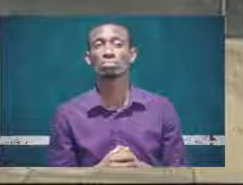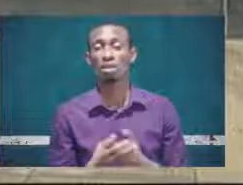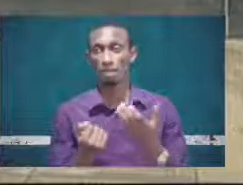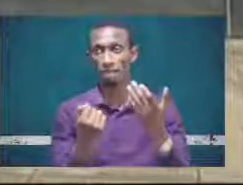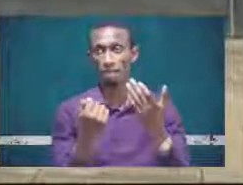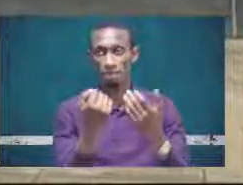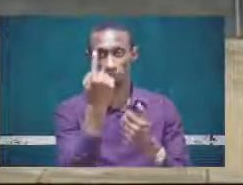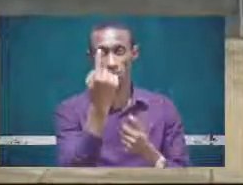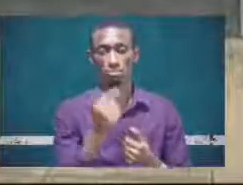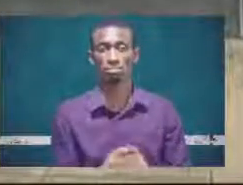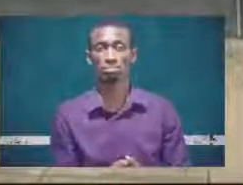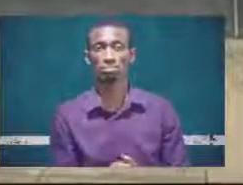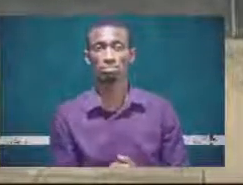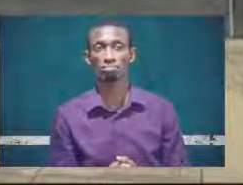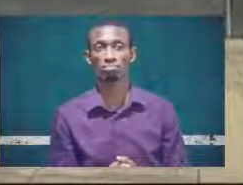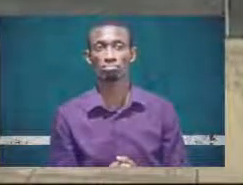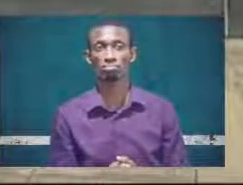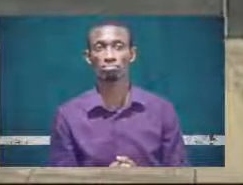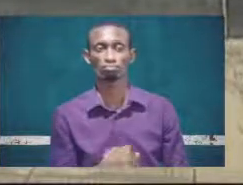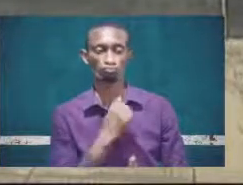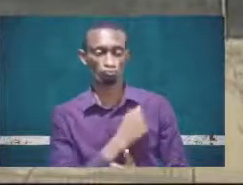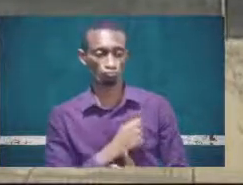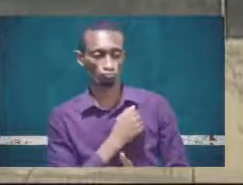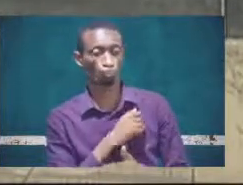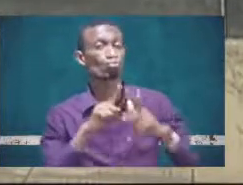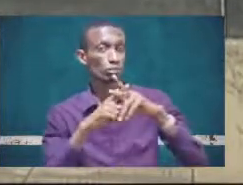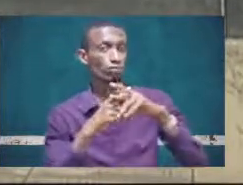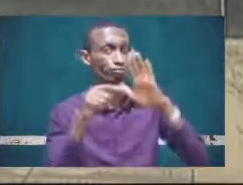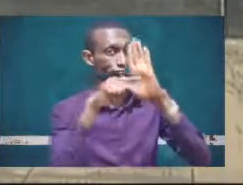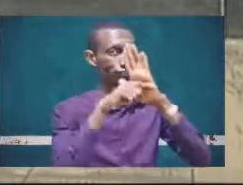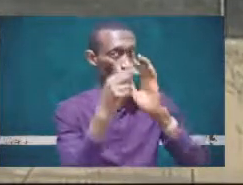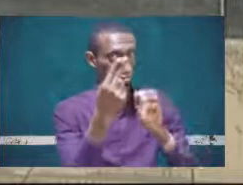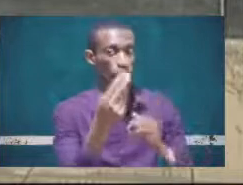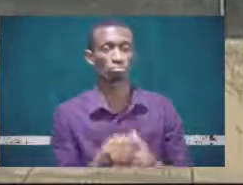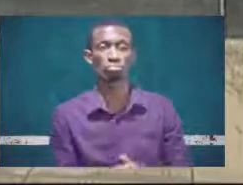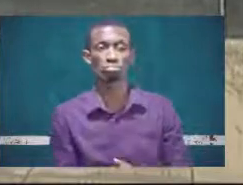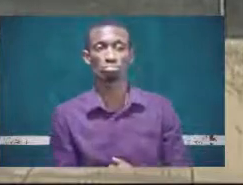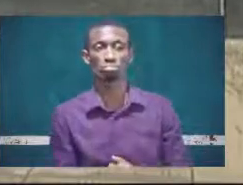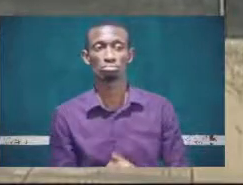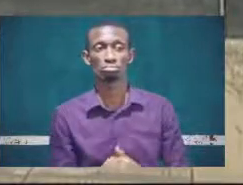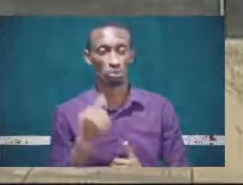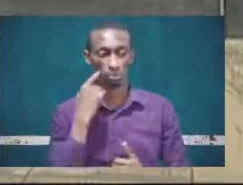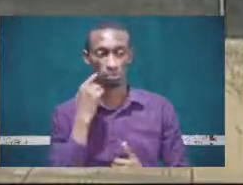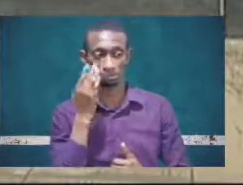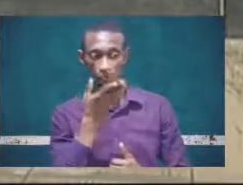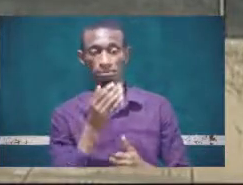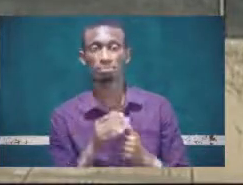1. Also, we have, let's start by negative 2, which is here. Let's put